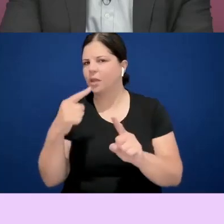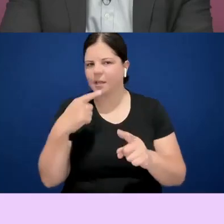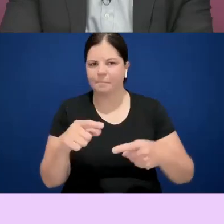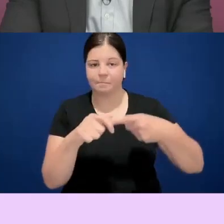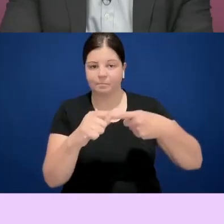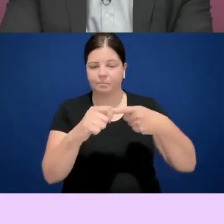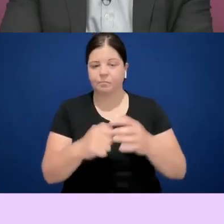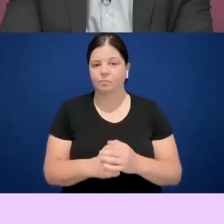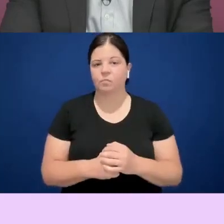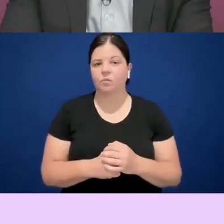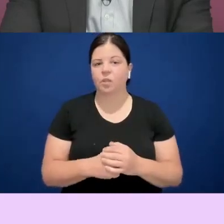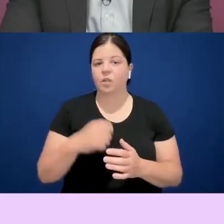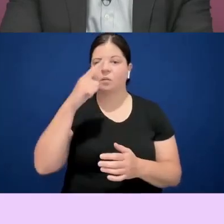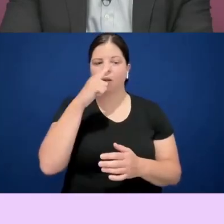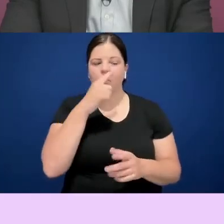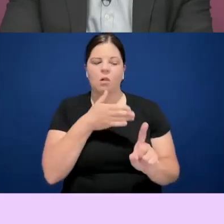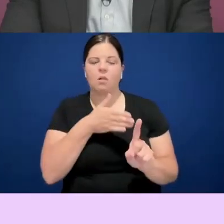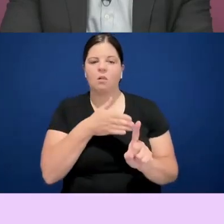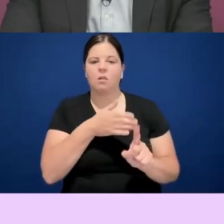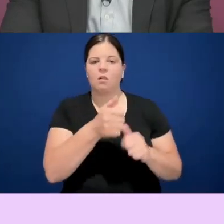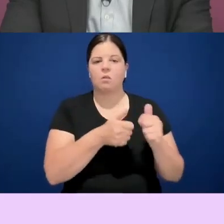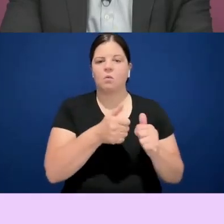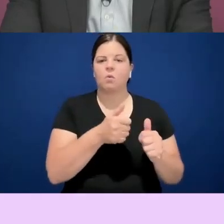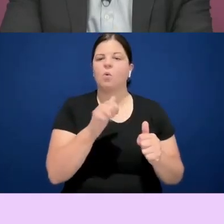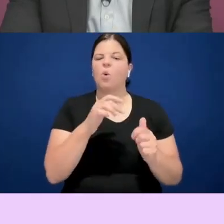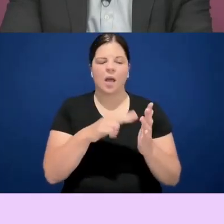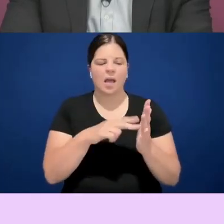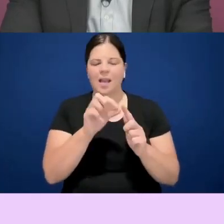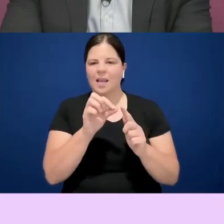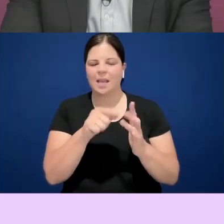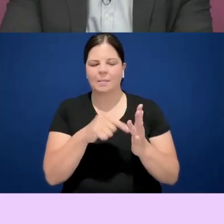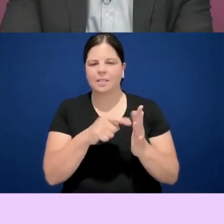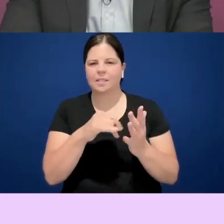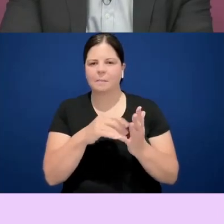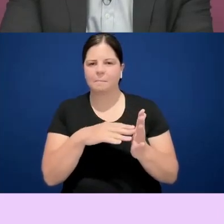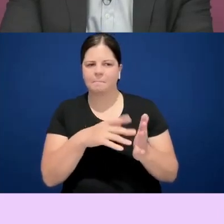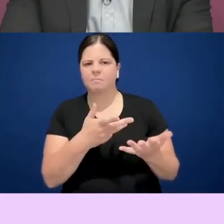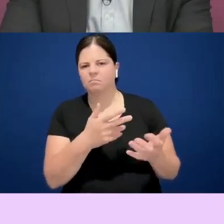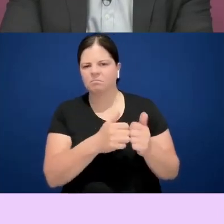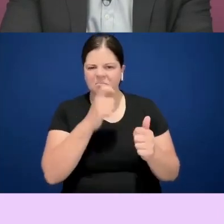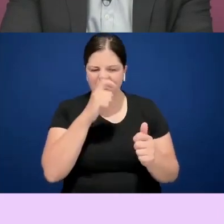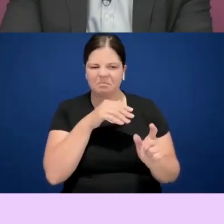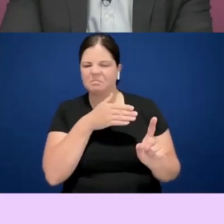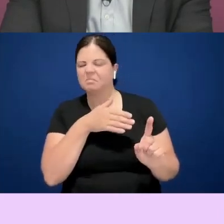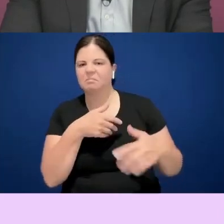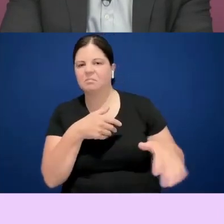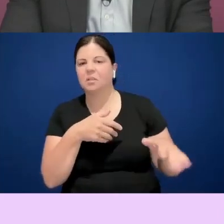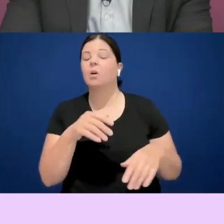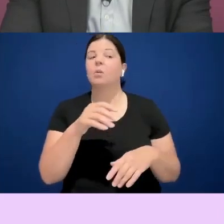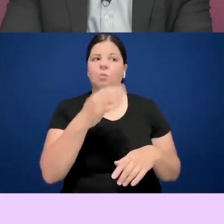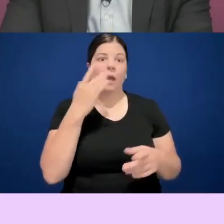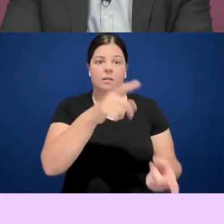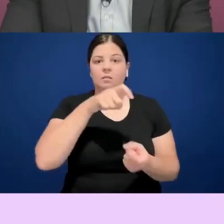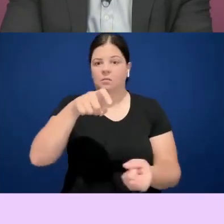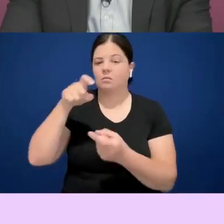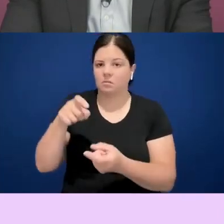where people engage in favouritism or nepotism, particularly in recruitment or procurement activity, and where there is unfairness in the process or extending